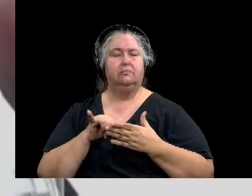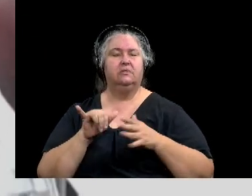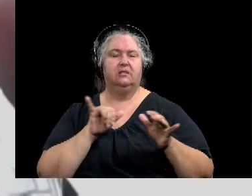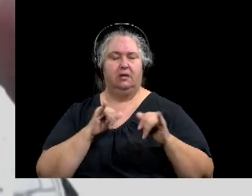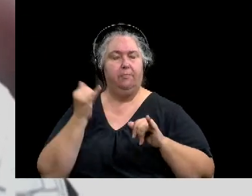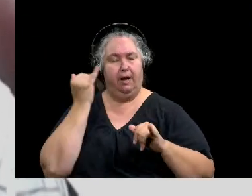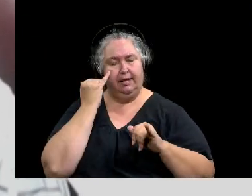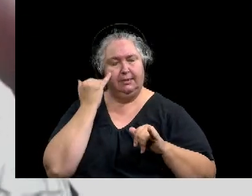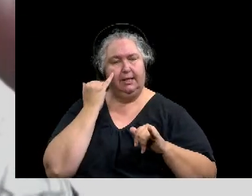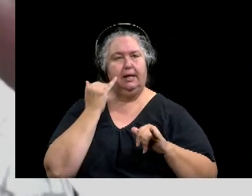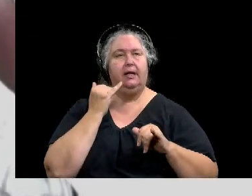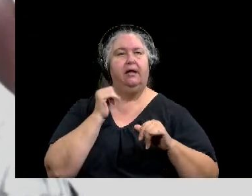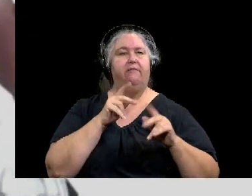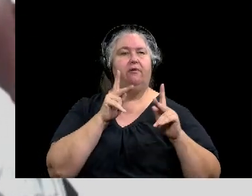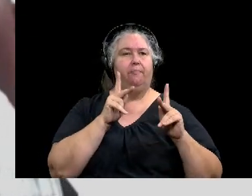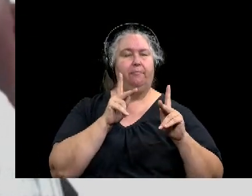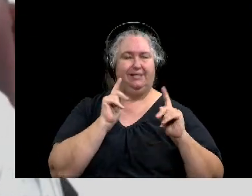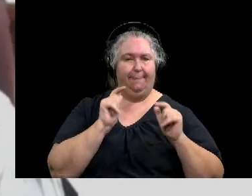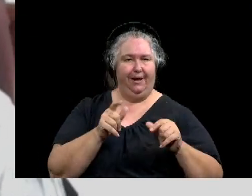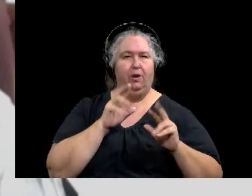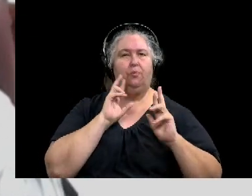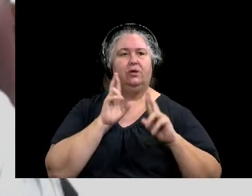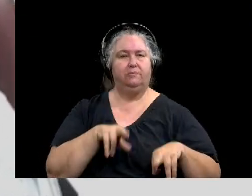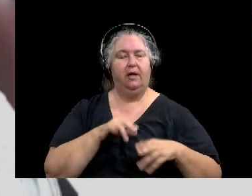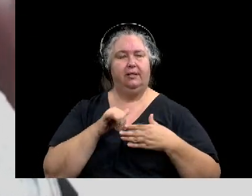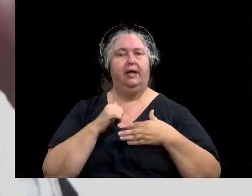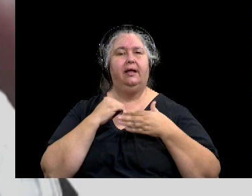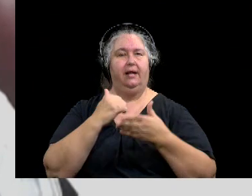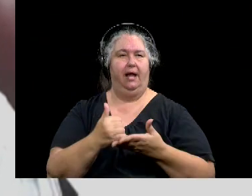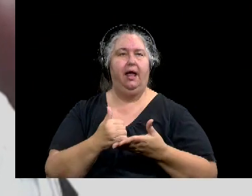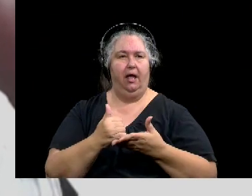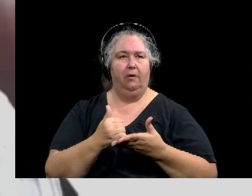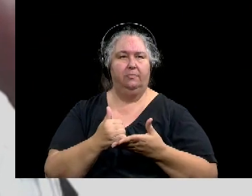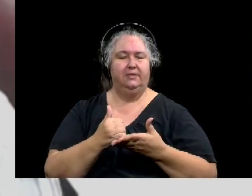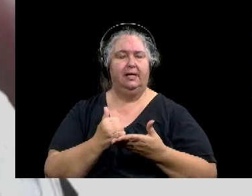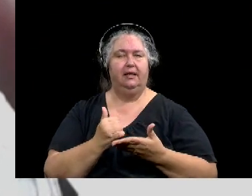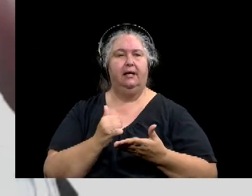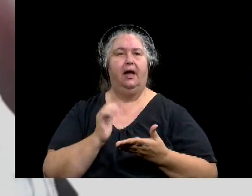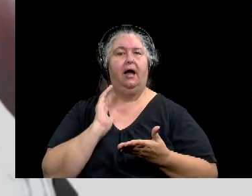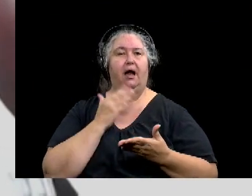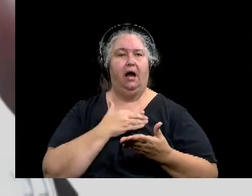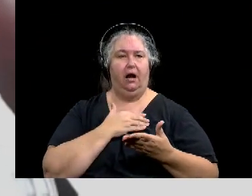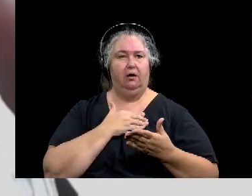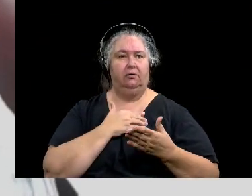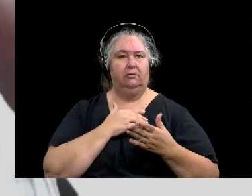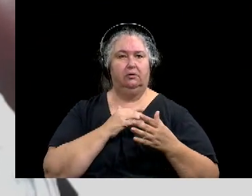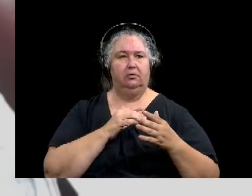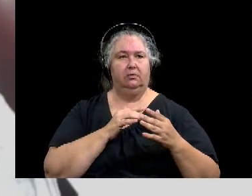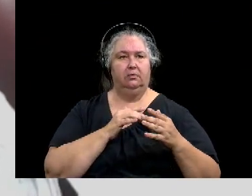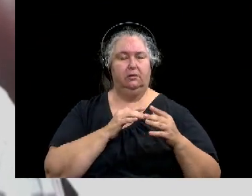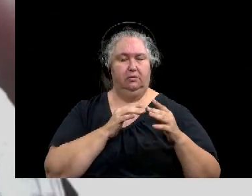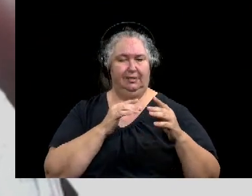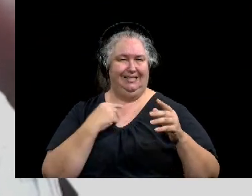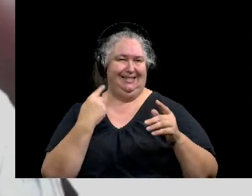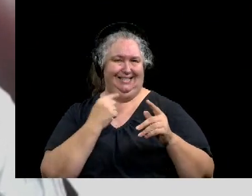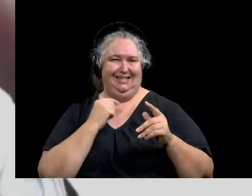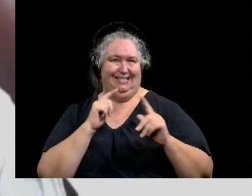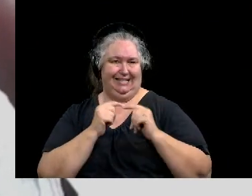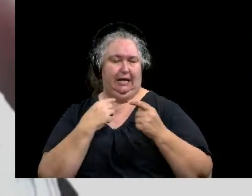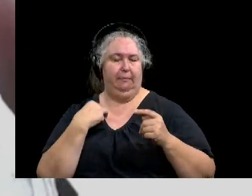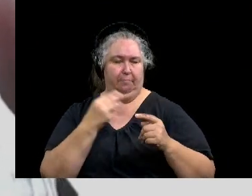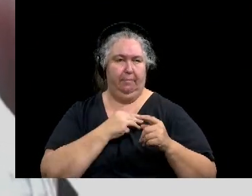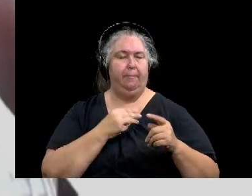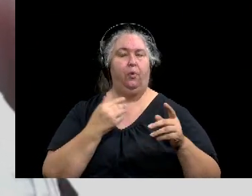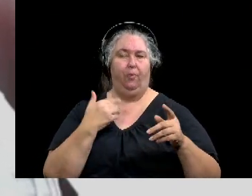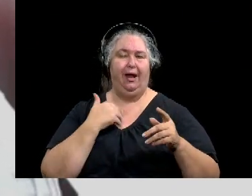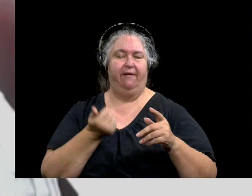And so that is an immediate response that helps plug our associates into other resources. Our organization has a number